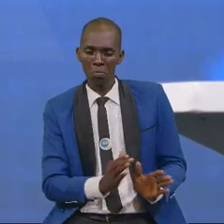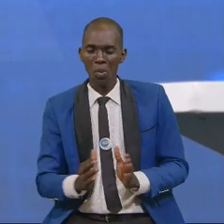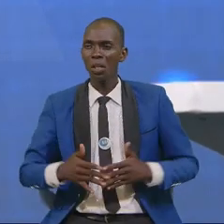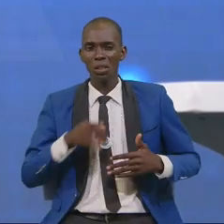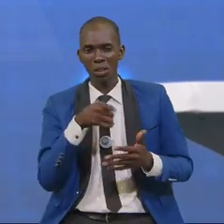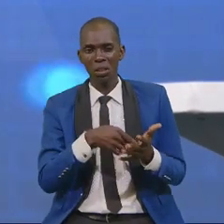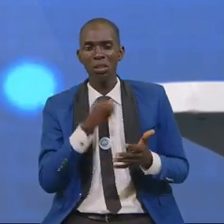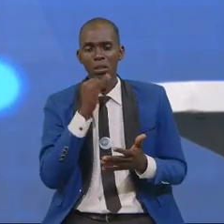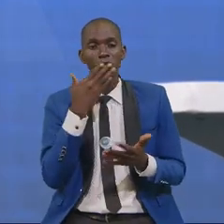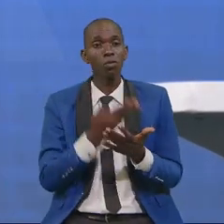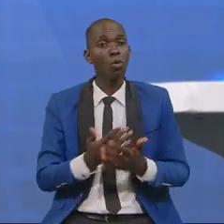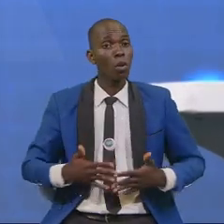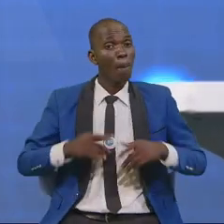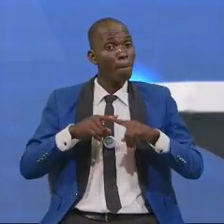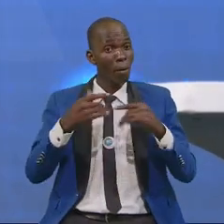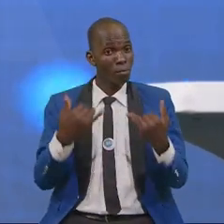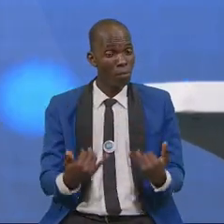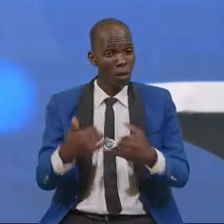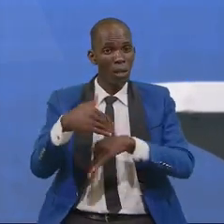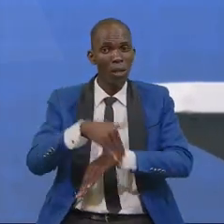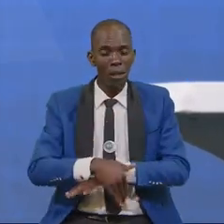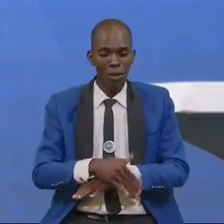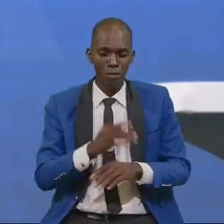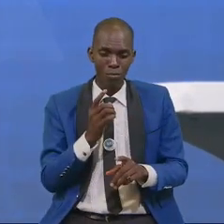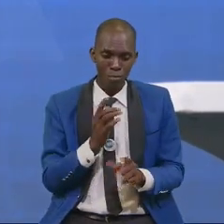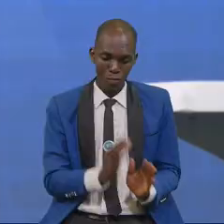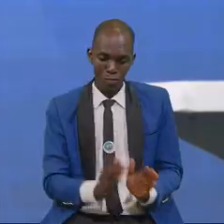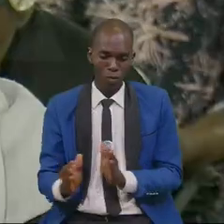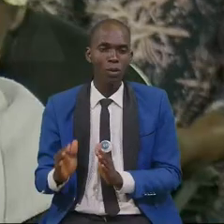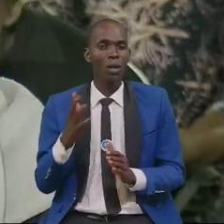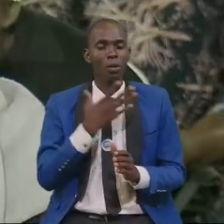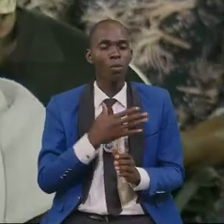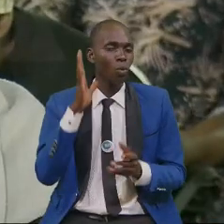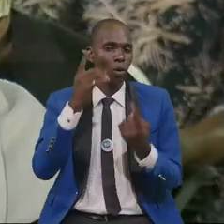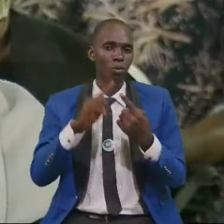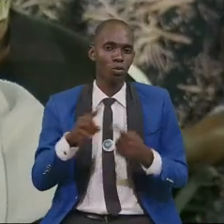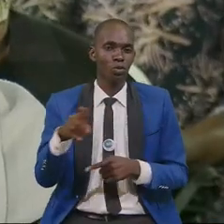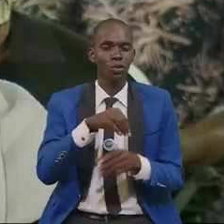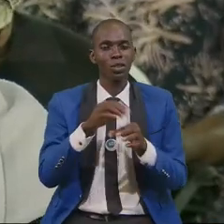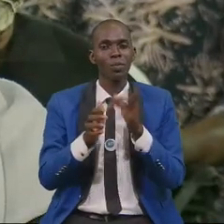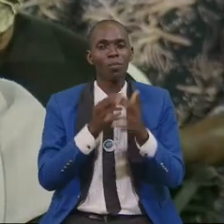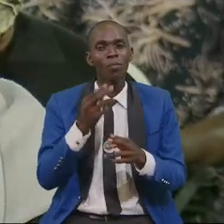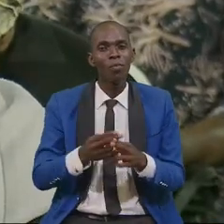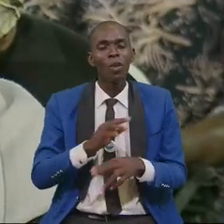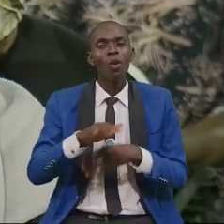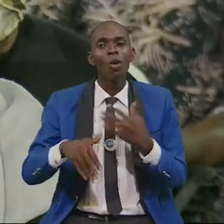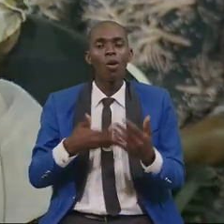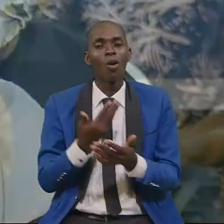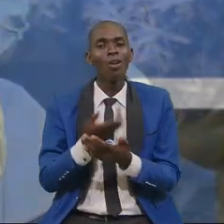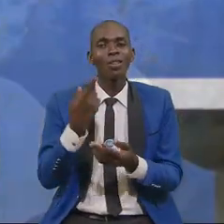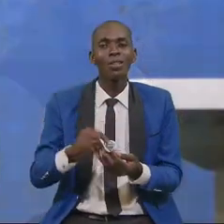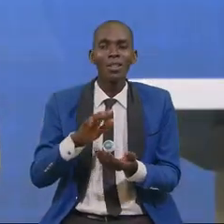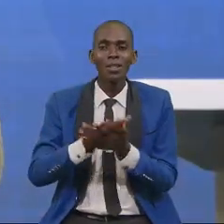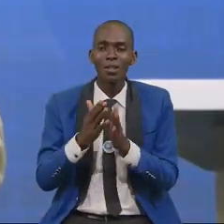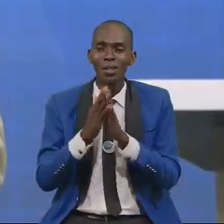life. But tonight, orderliness will come. All the disorganization and